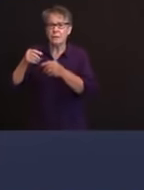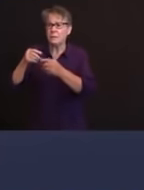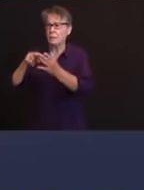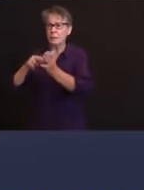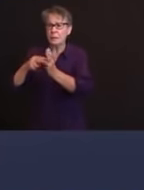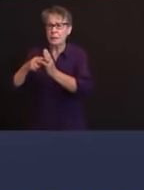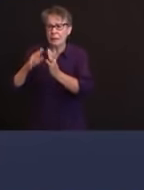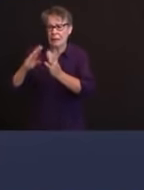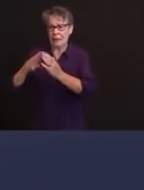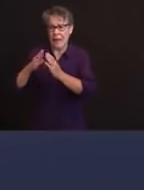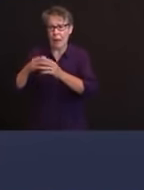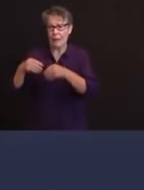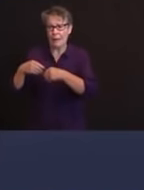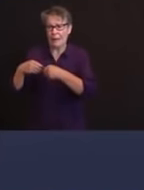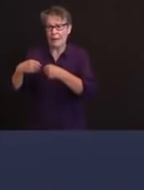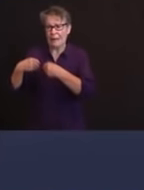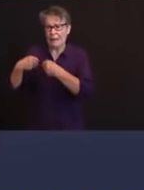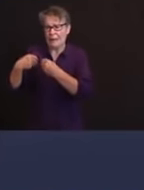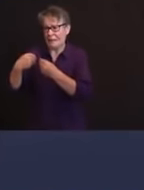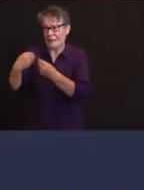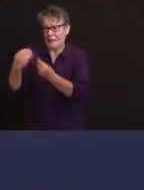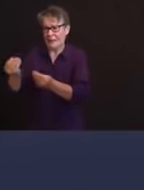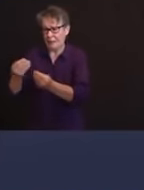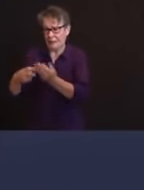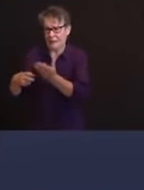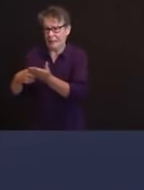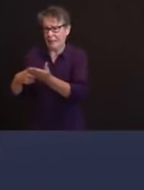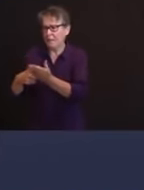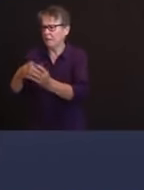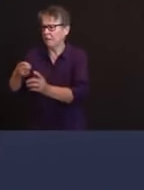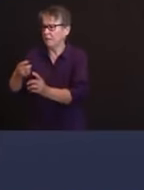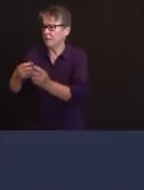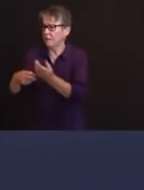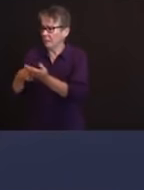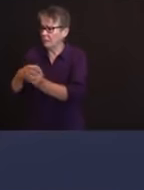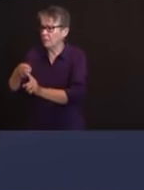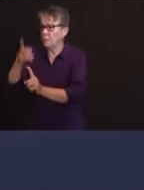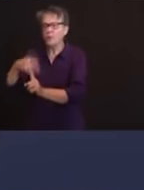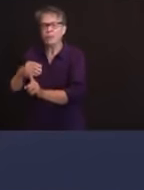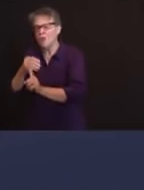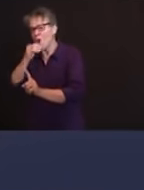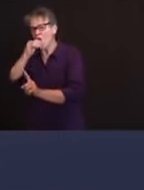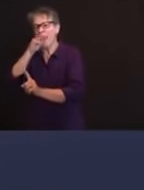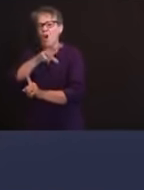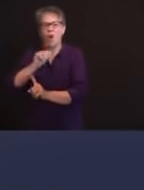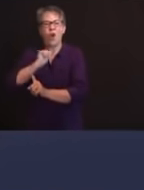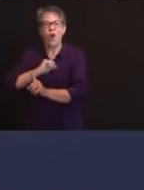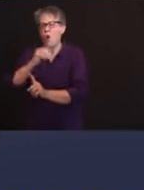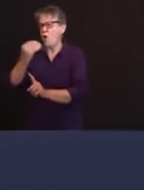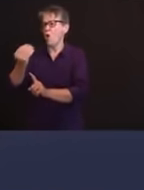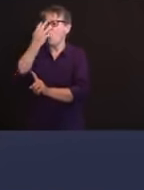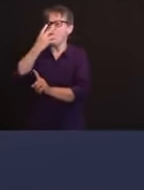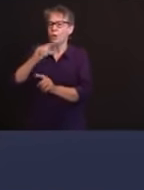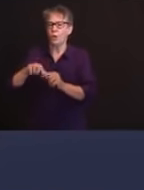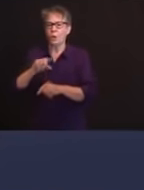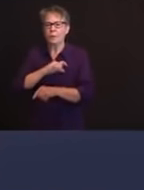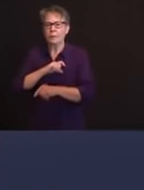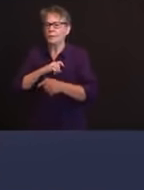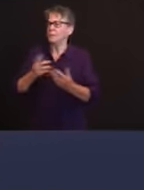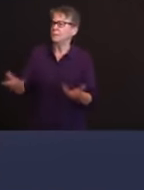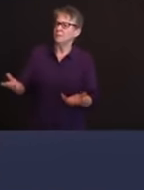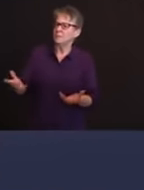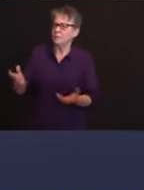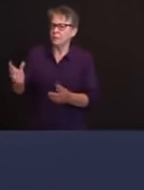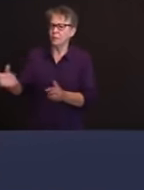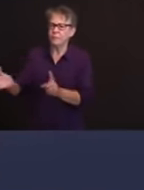COVID. I know we hadn't heard that in a while, but Had that one in a while, right? yeah, but here it happened in Atlantic City. And to